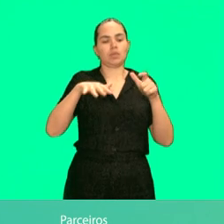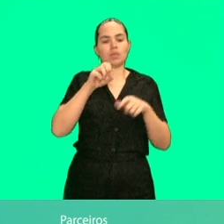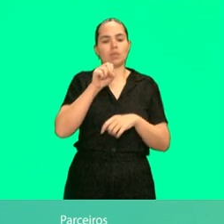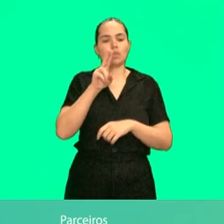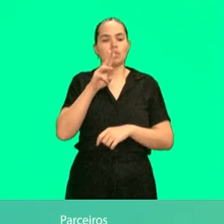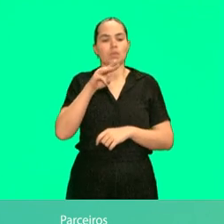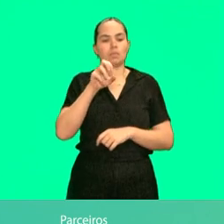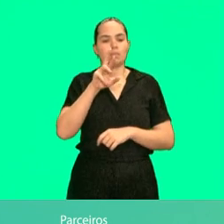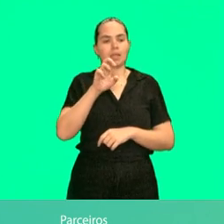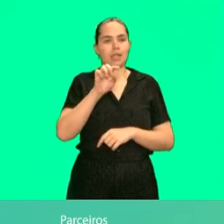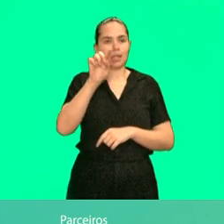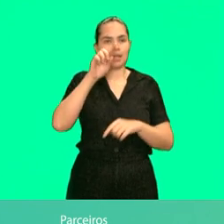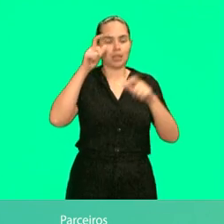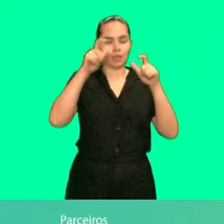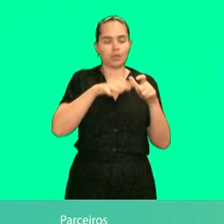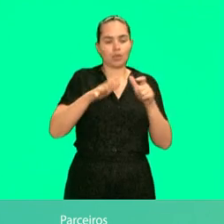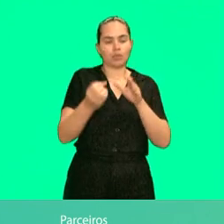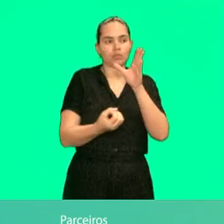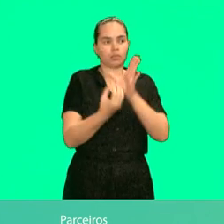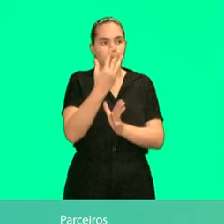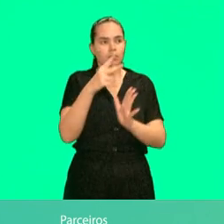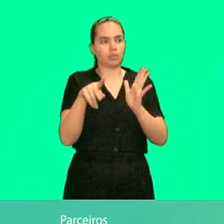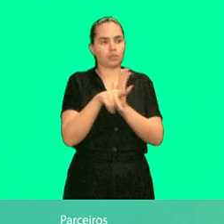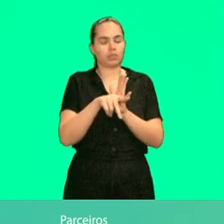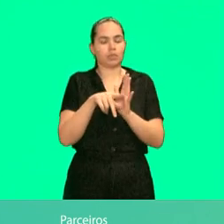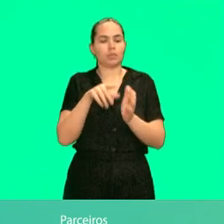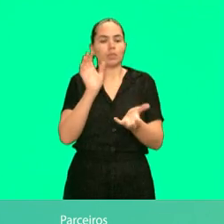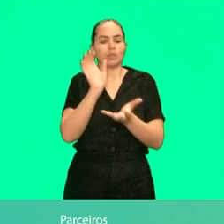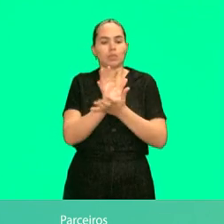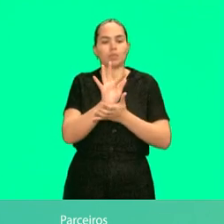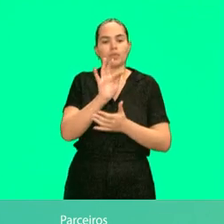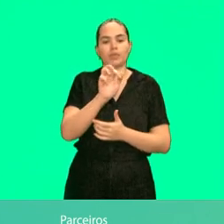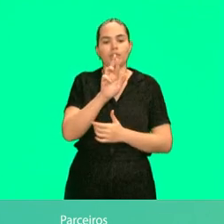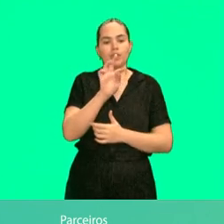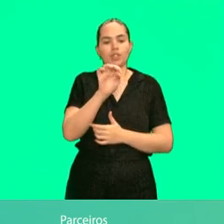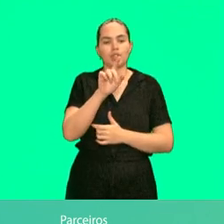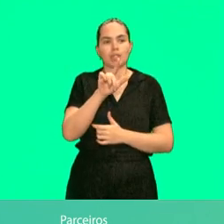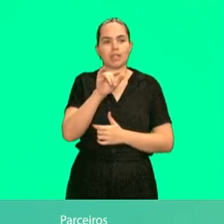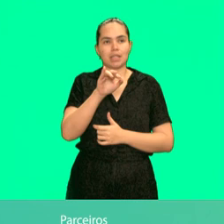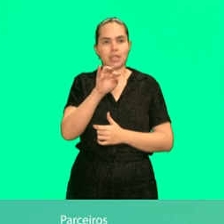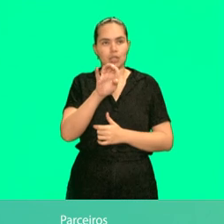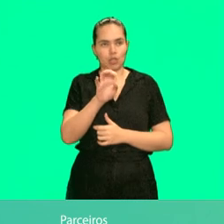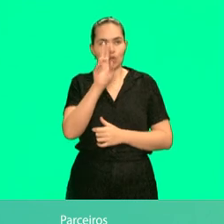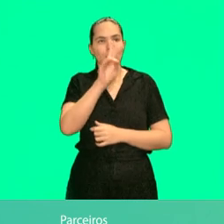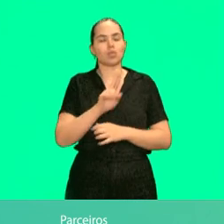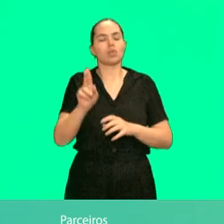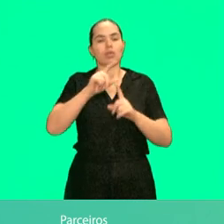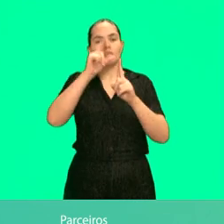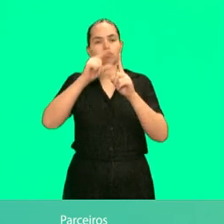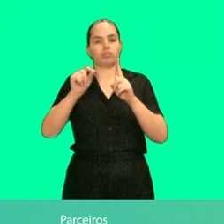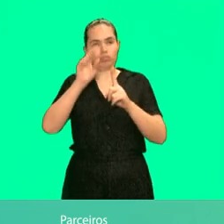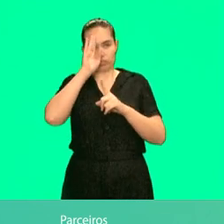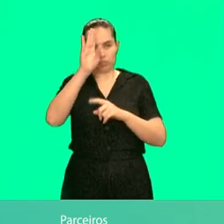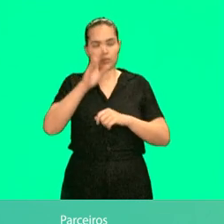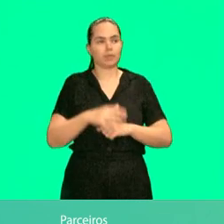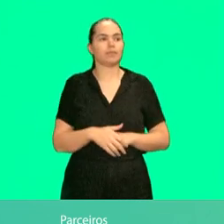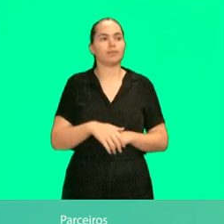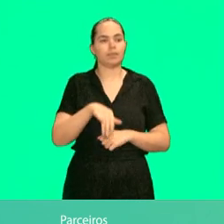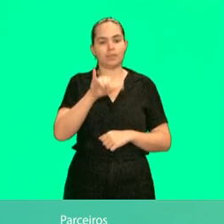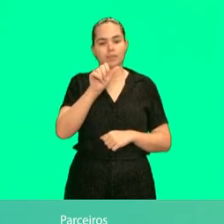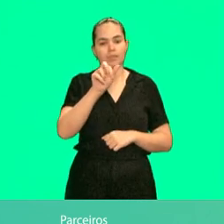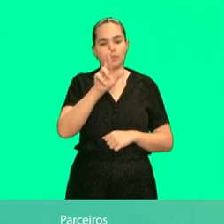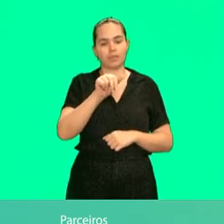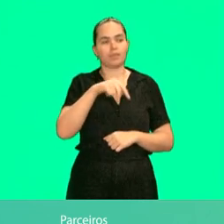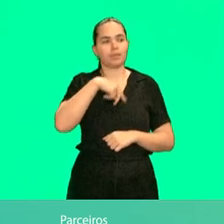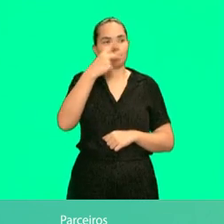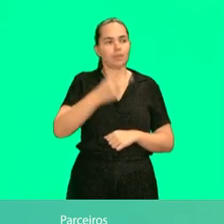production. Yara is in Brazil since 1967, so 45 years of existence, and in the last 10